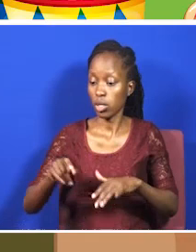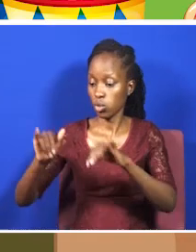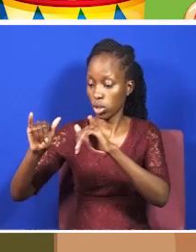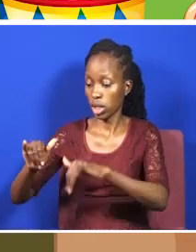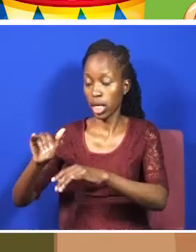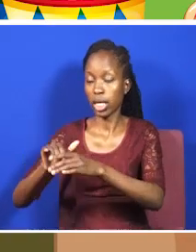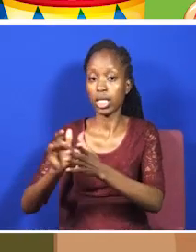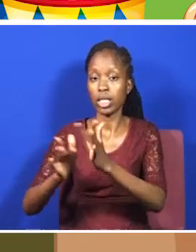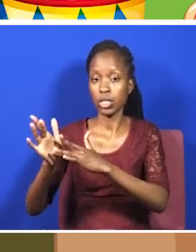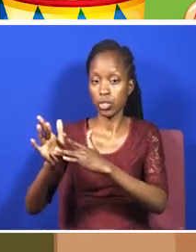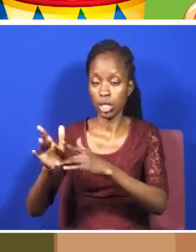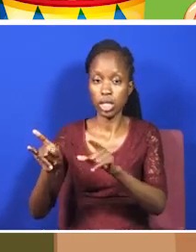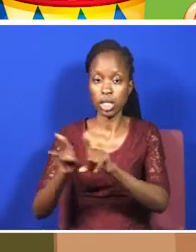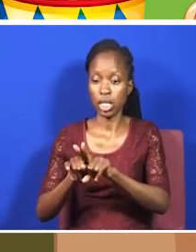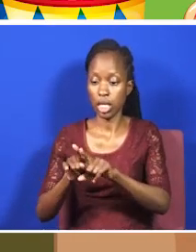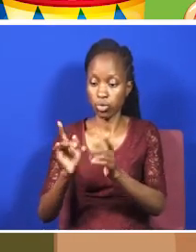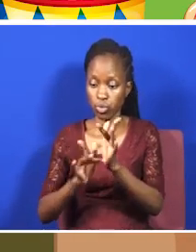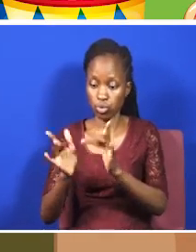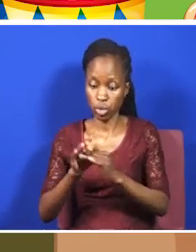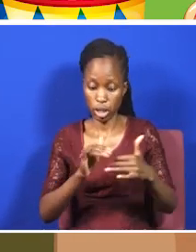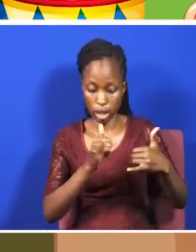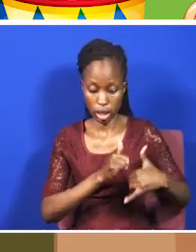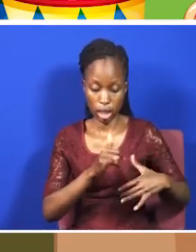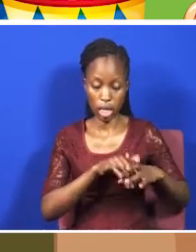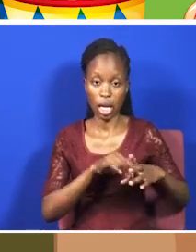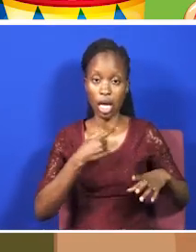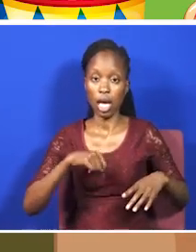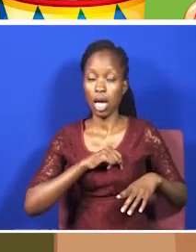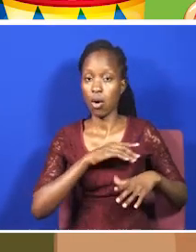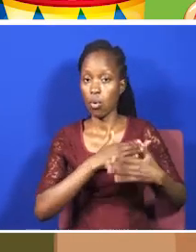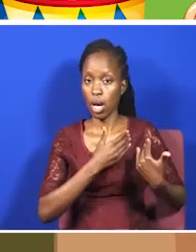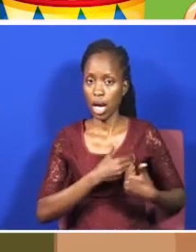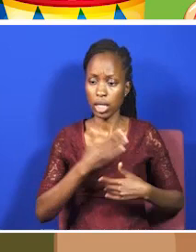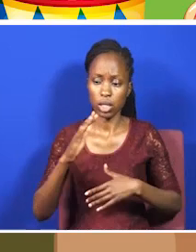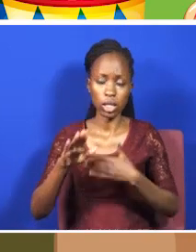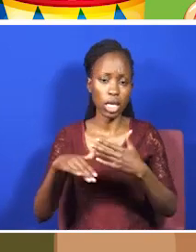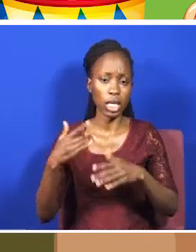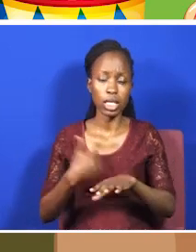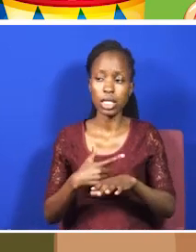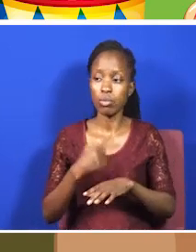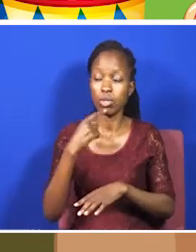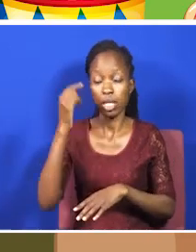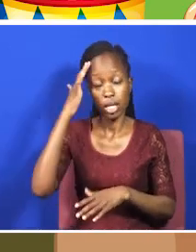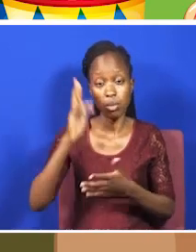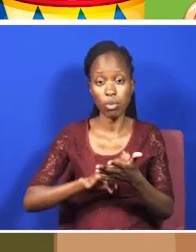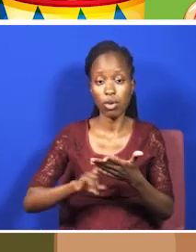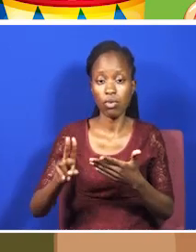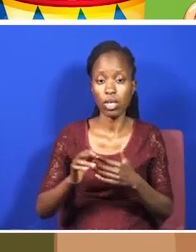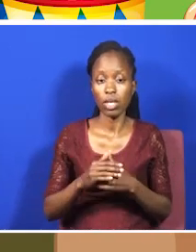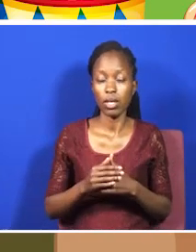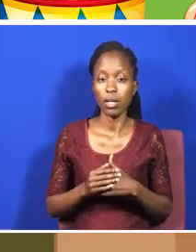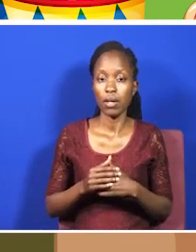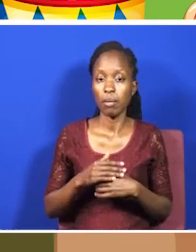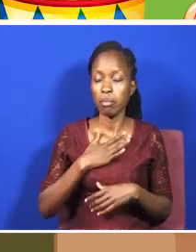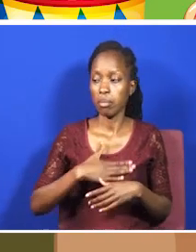is teaching us is that we need to remain in Jesus as Jesus remains in us.